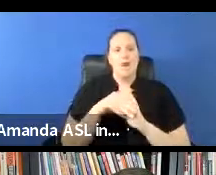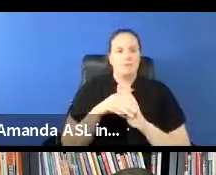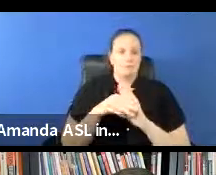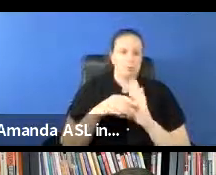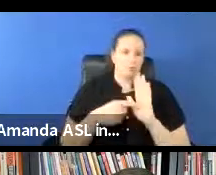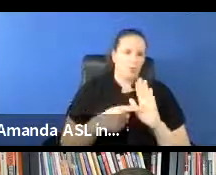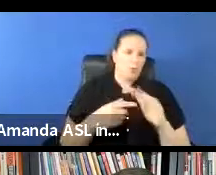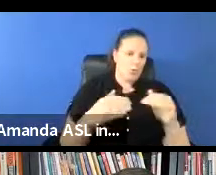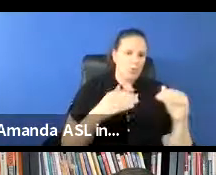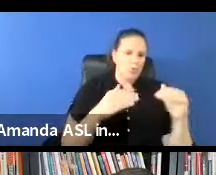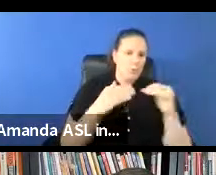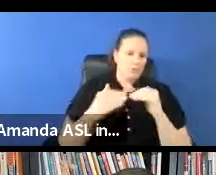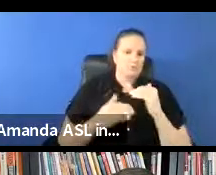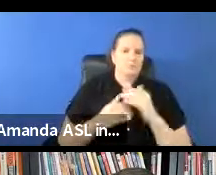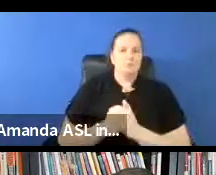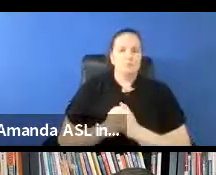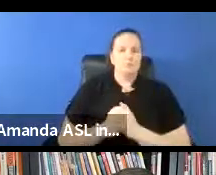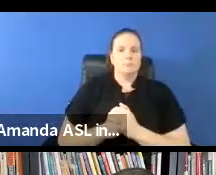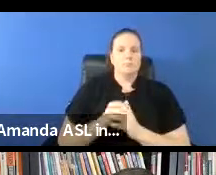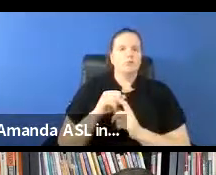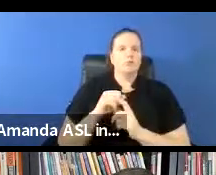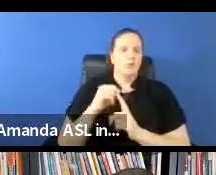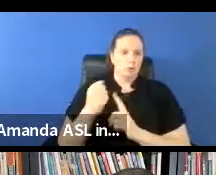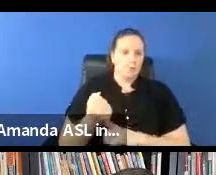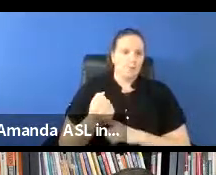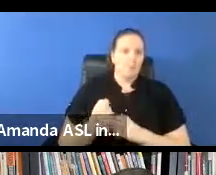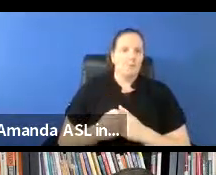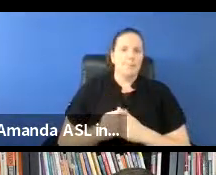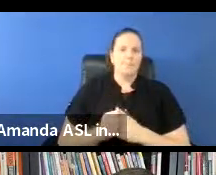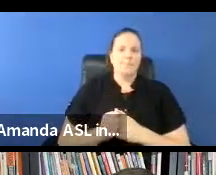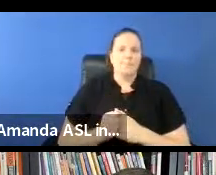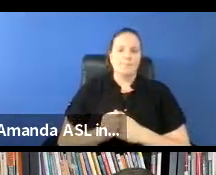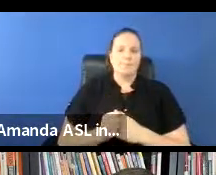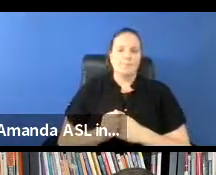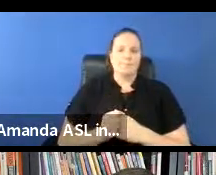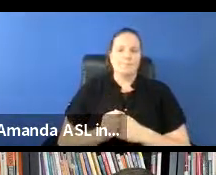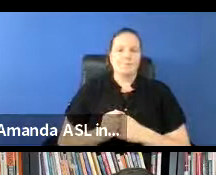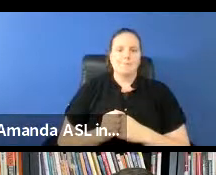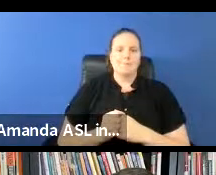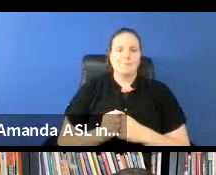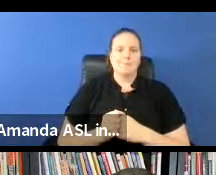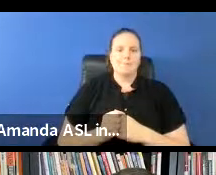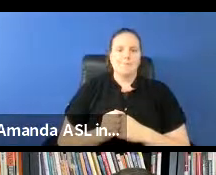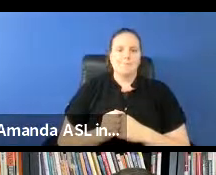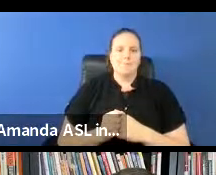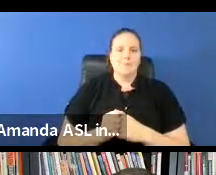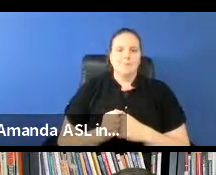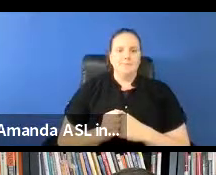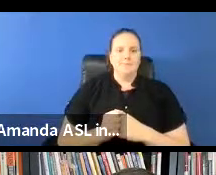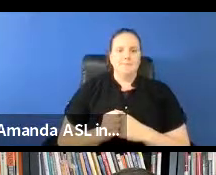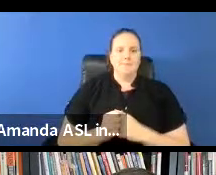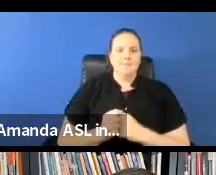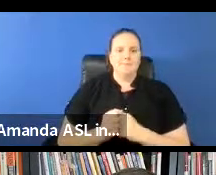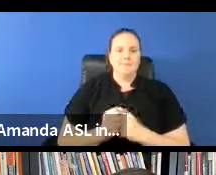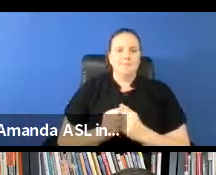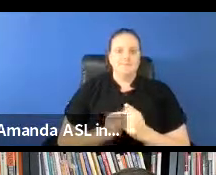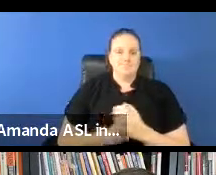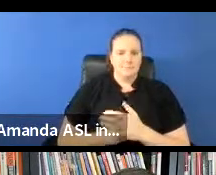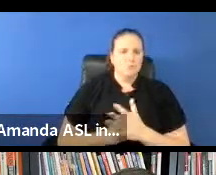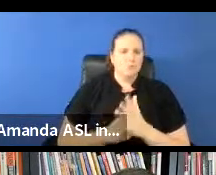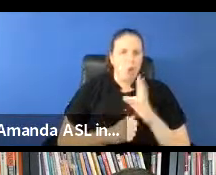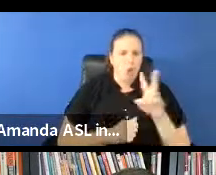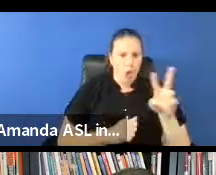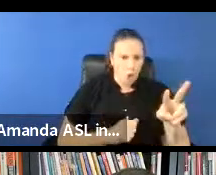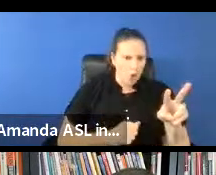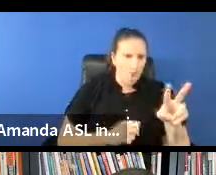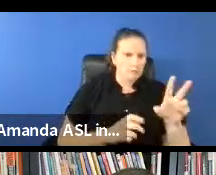equity in those scenarios. So we will be looking at those and talking about how they can apply here.